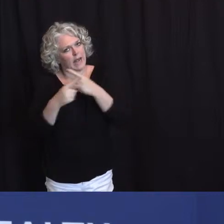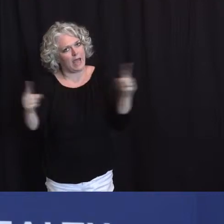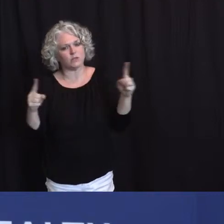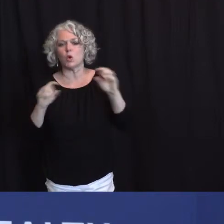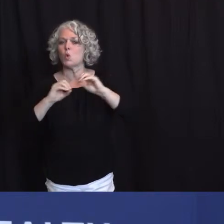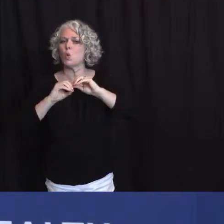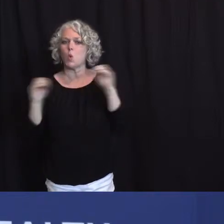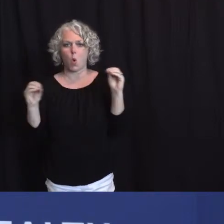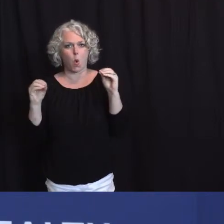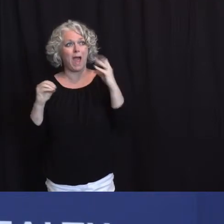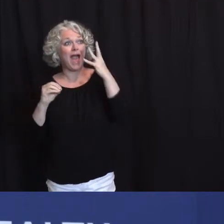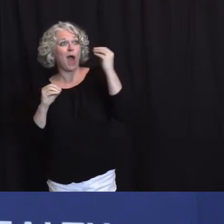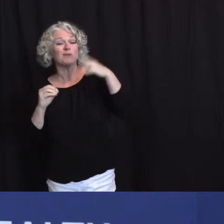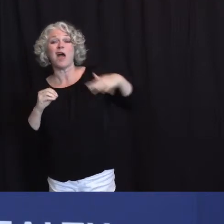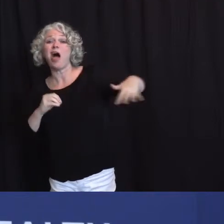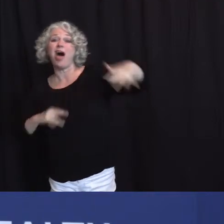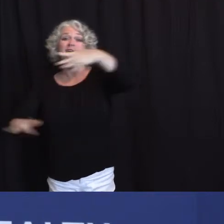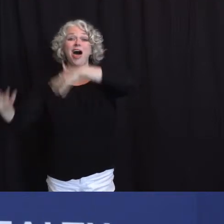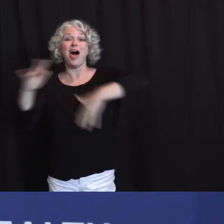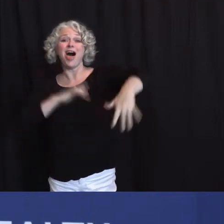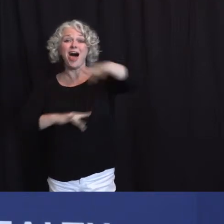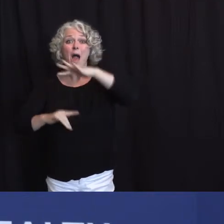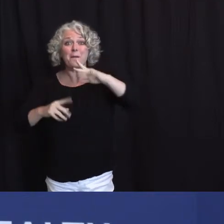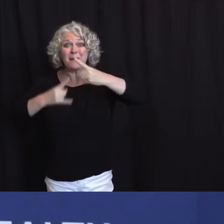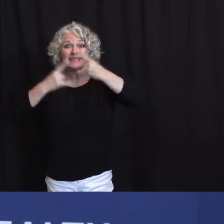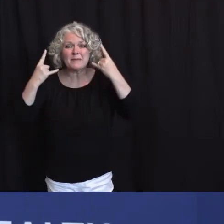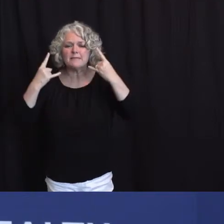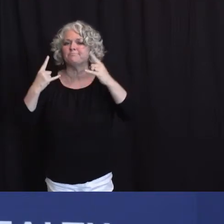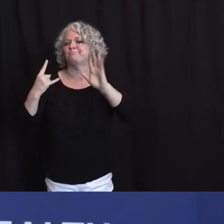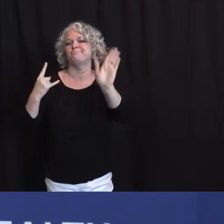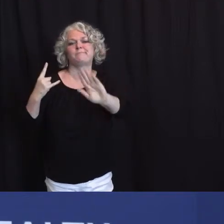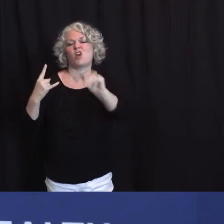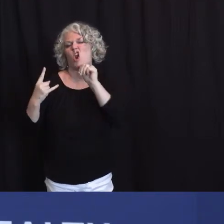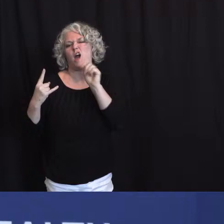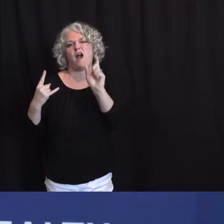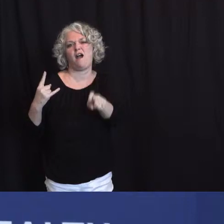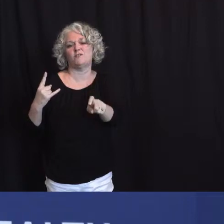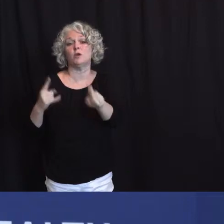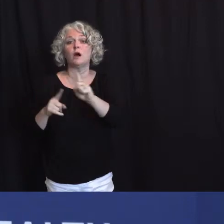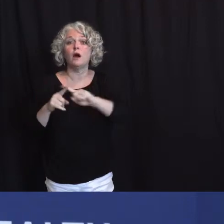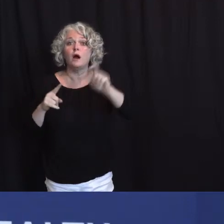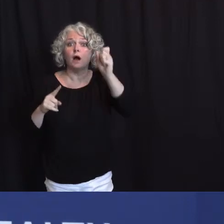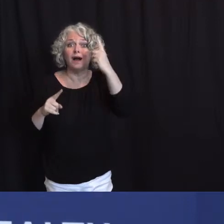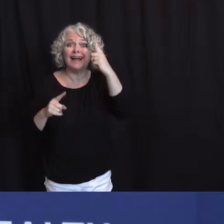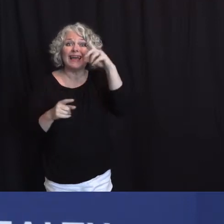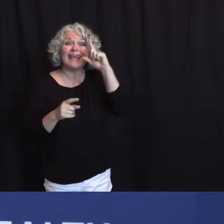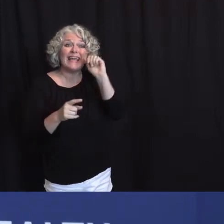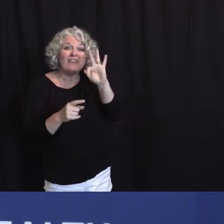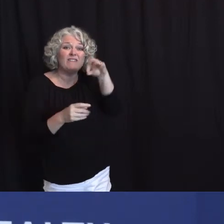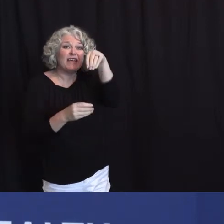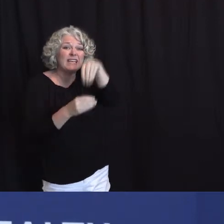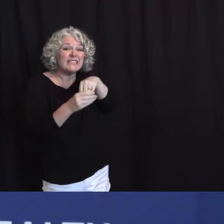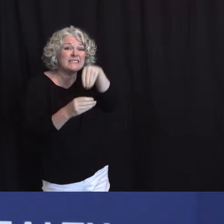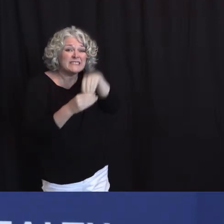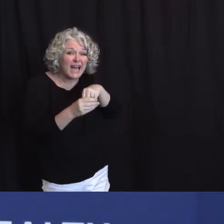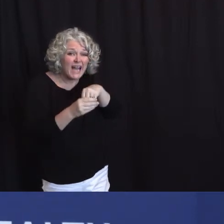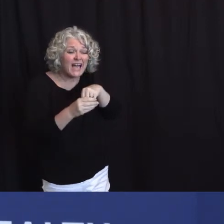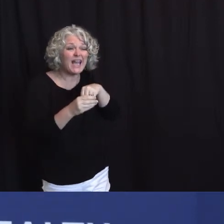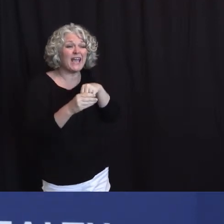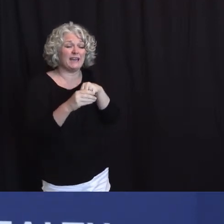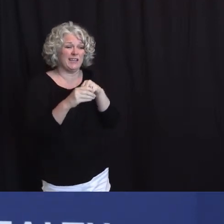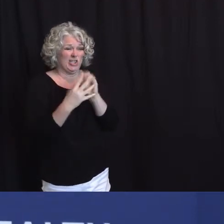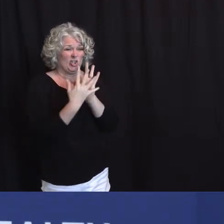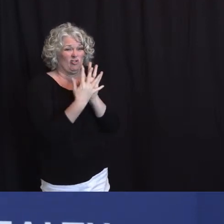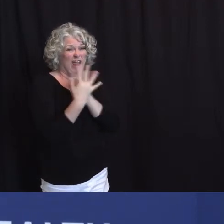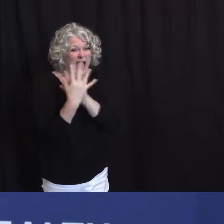do strongly encourage unvaccinated individuals to wear a mask when in crowds and during situations